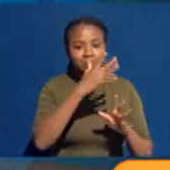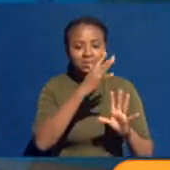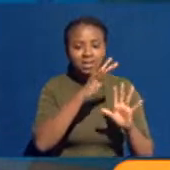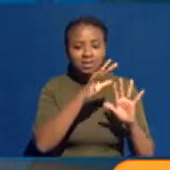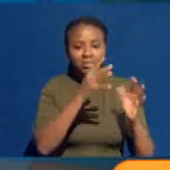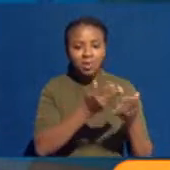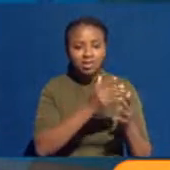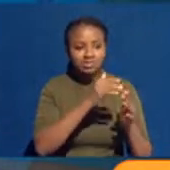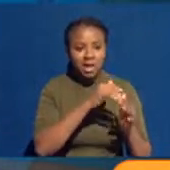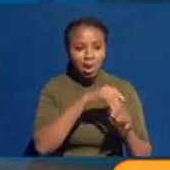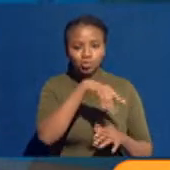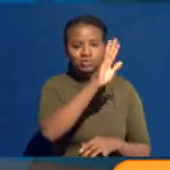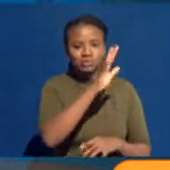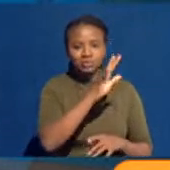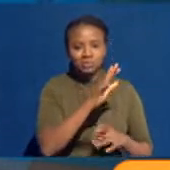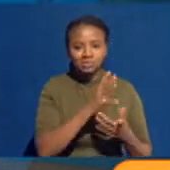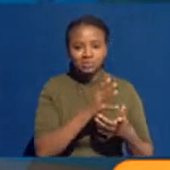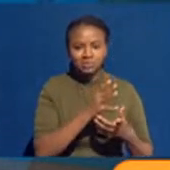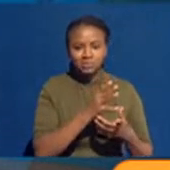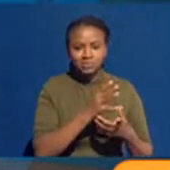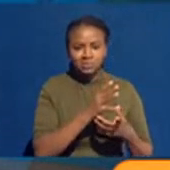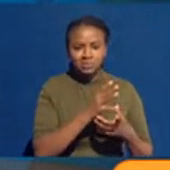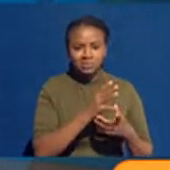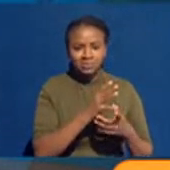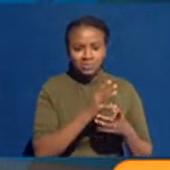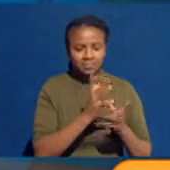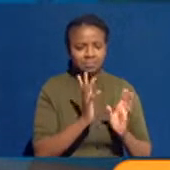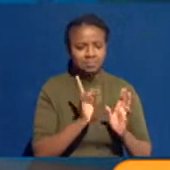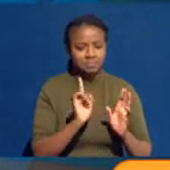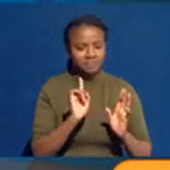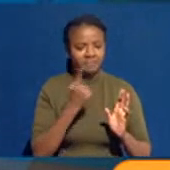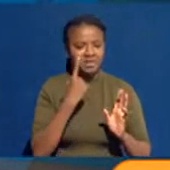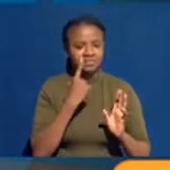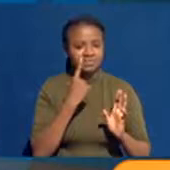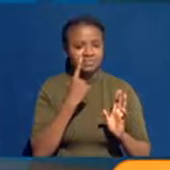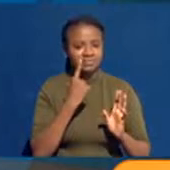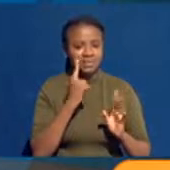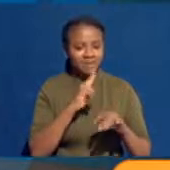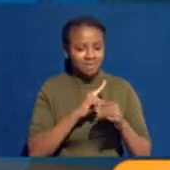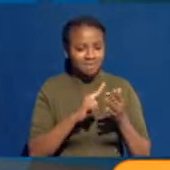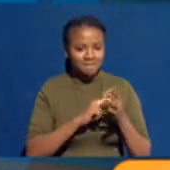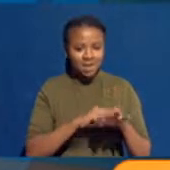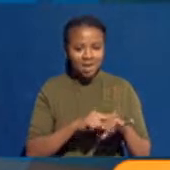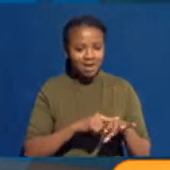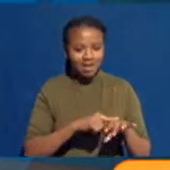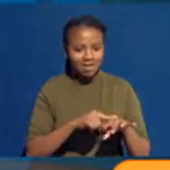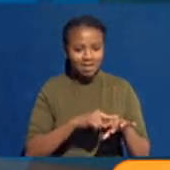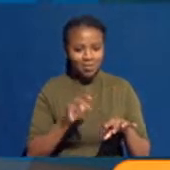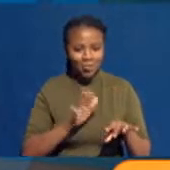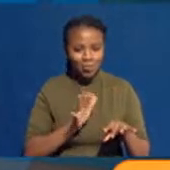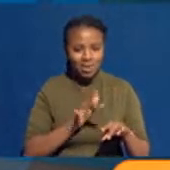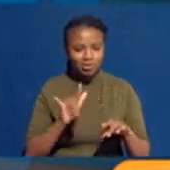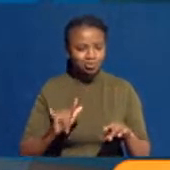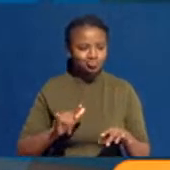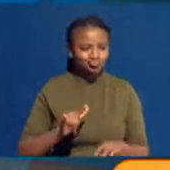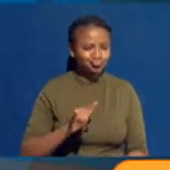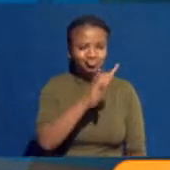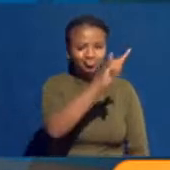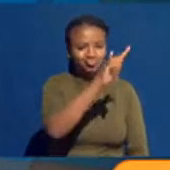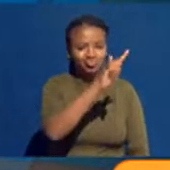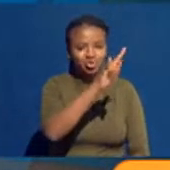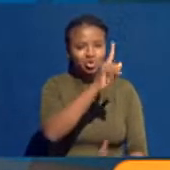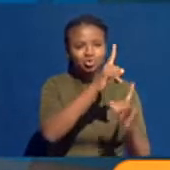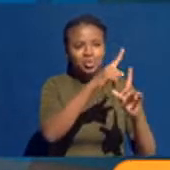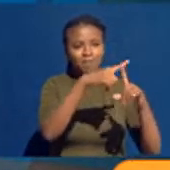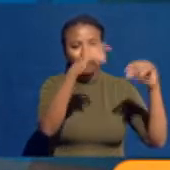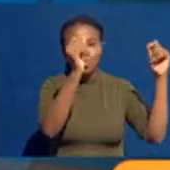has done it all. She made history becoming the first African-American woman to travel into space in 1992.